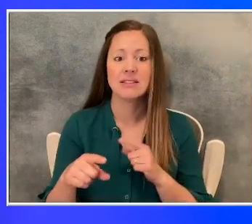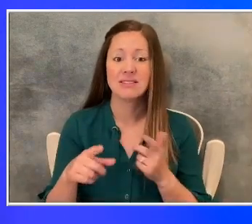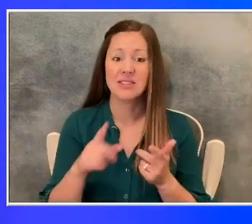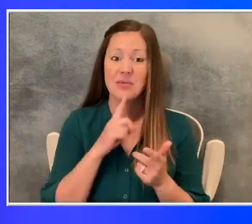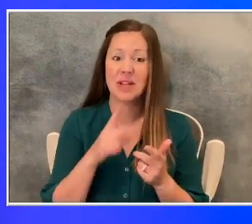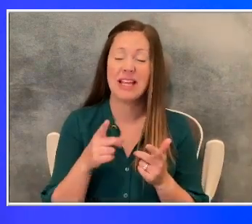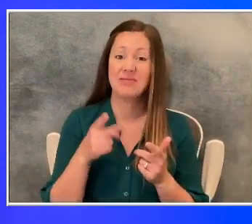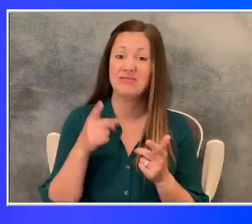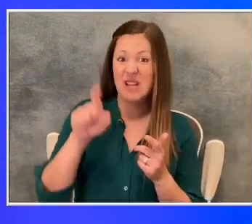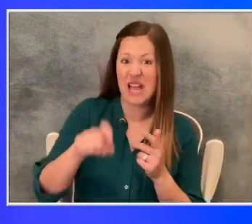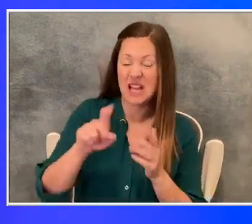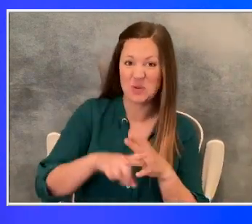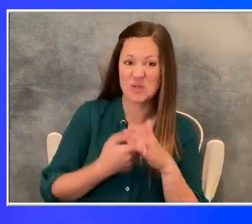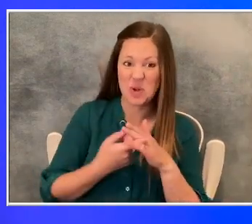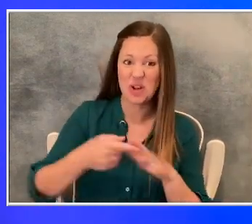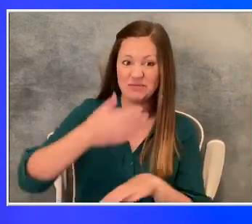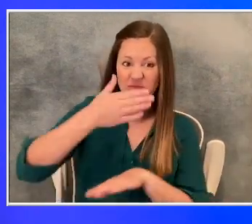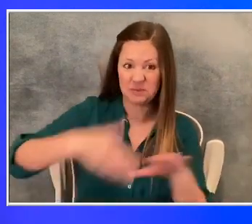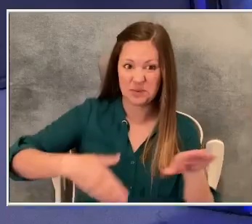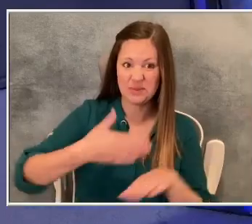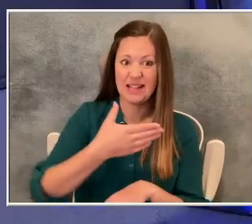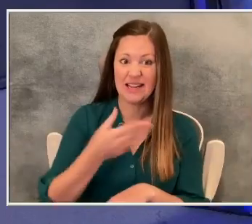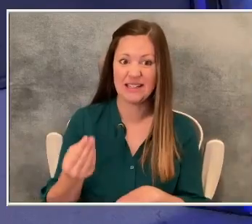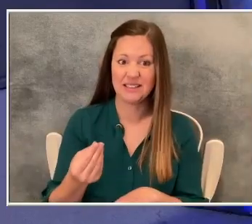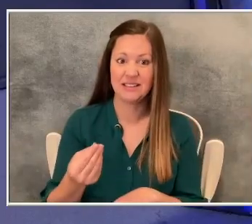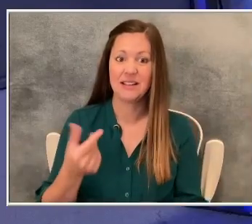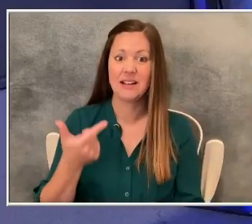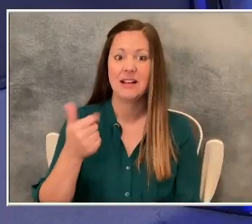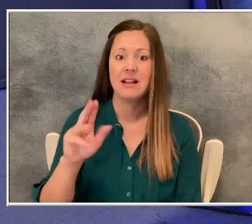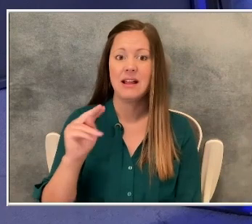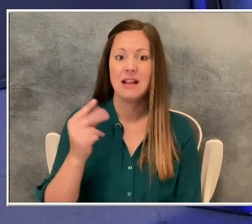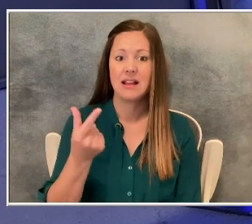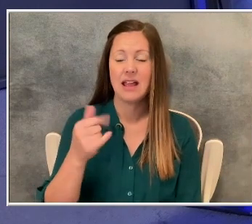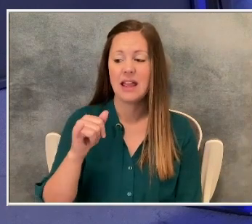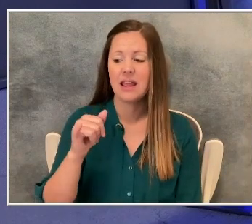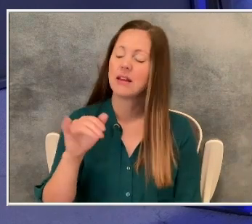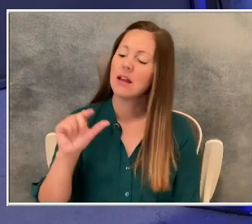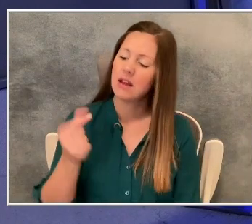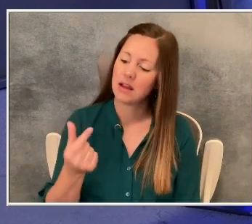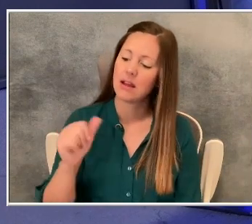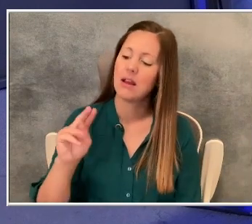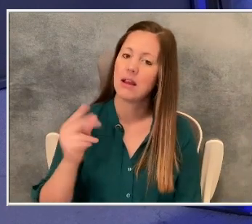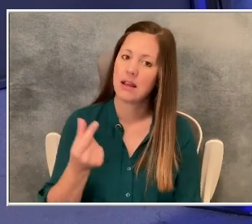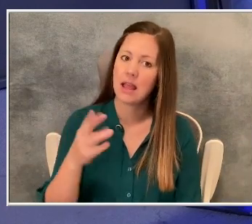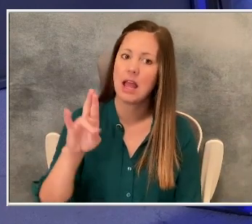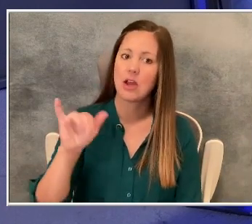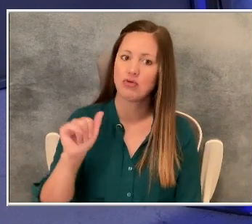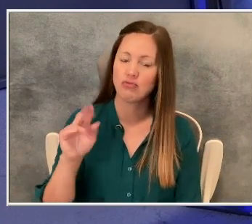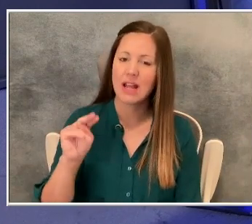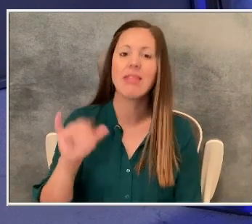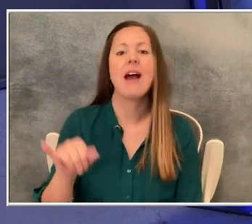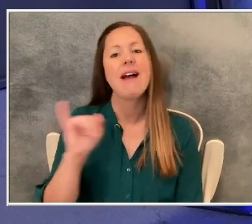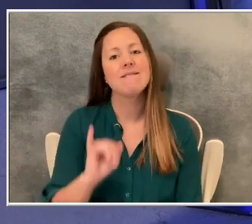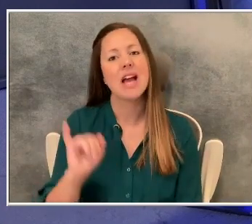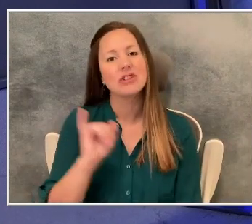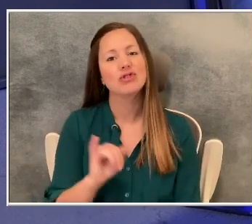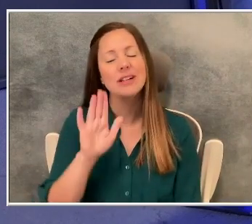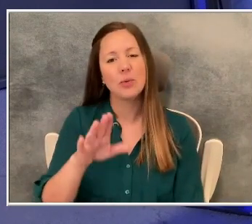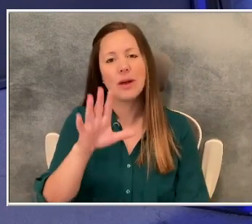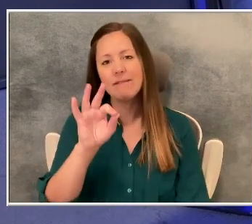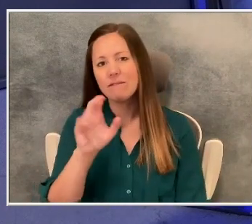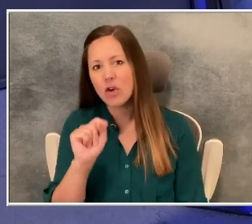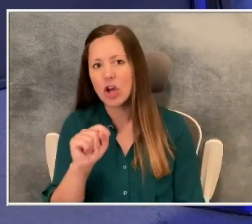to start amputating. And yeah, gangrene's a bad thing. Just to say, that's an infection in your foot or leg or whatever part of your body that won't